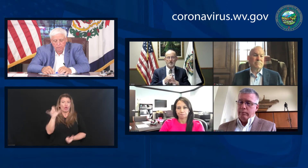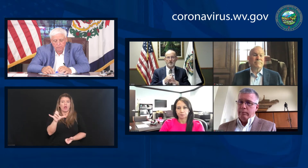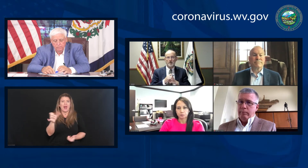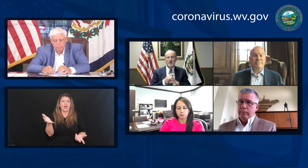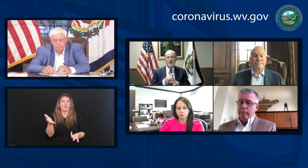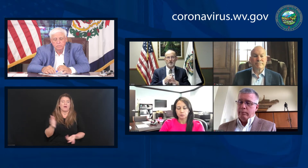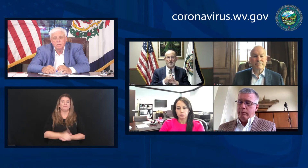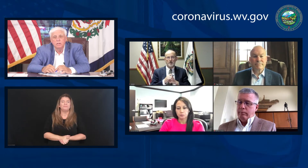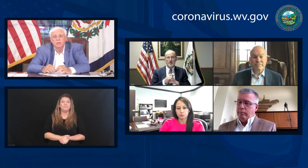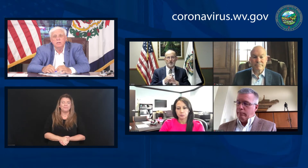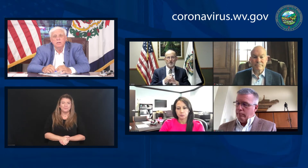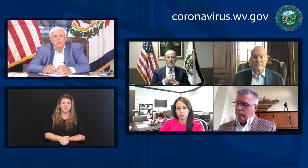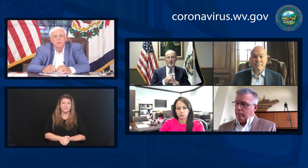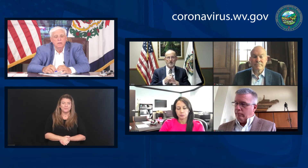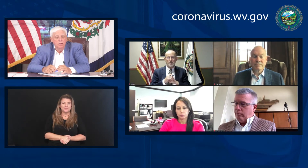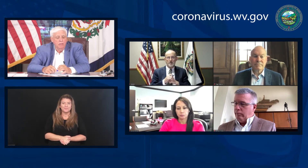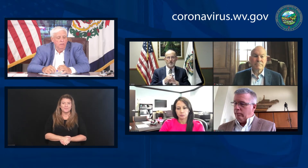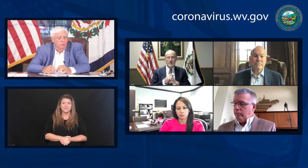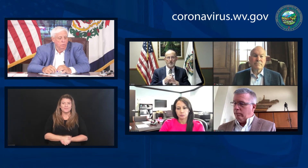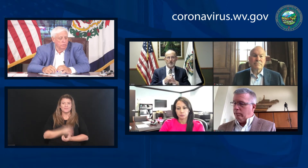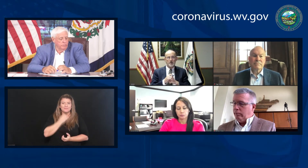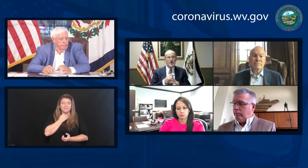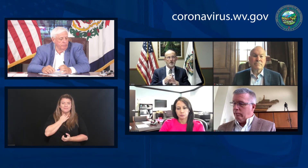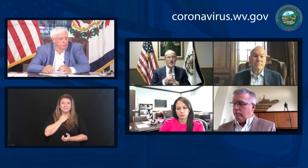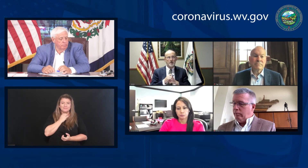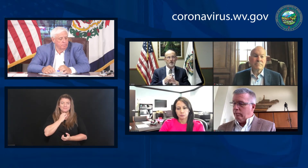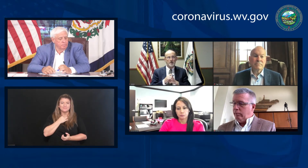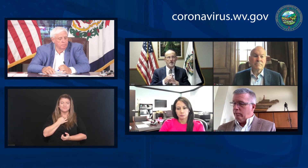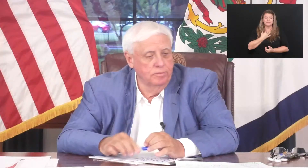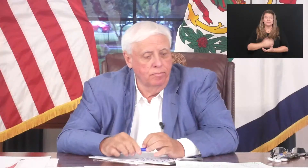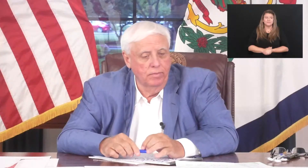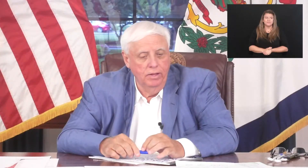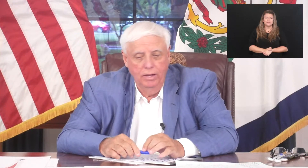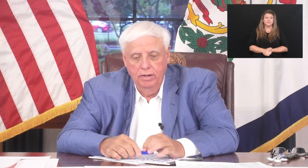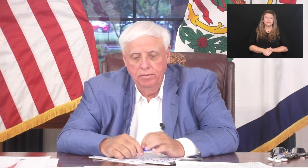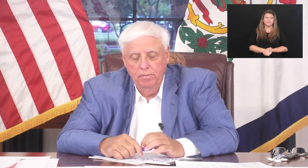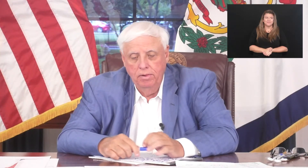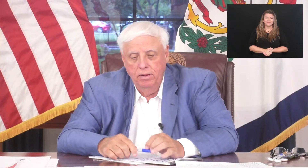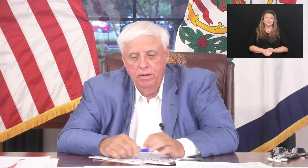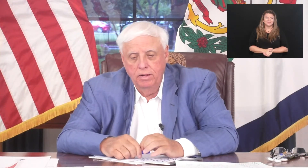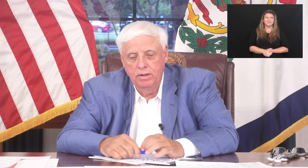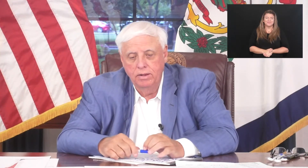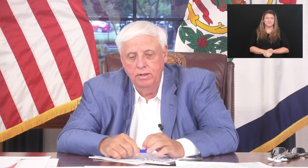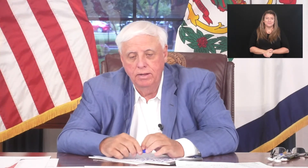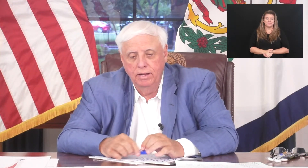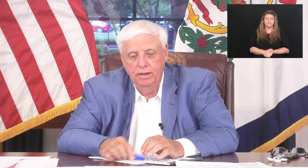as this fragmentation. Well, June,